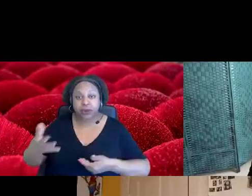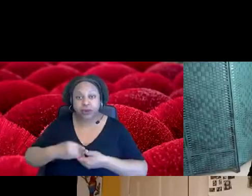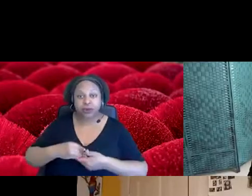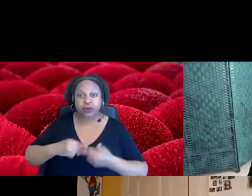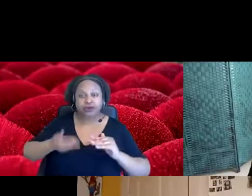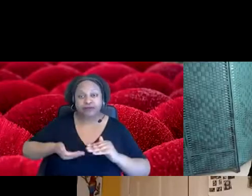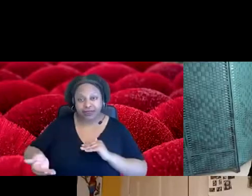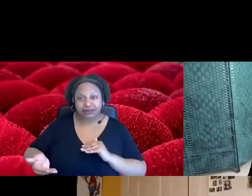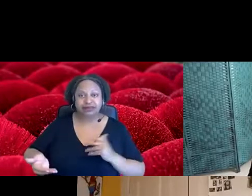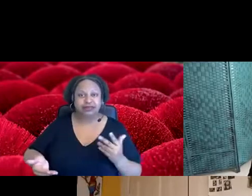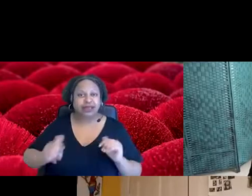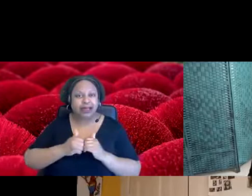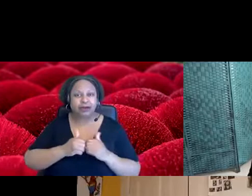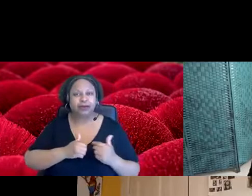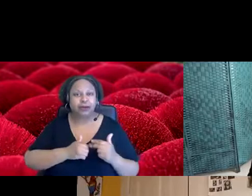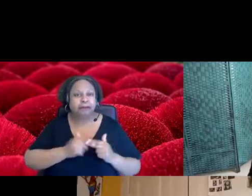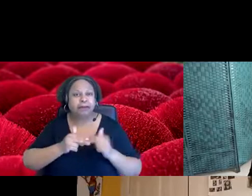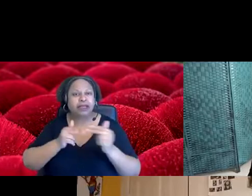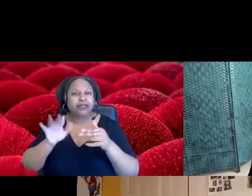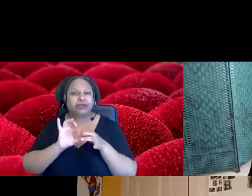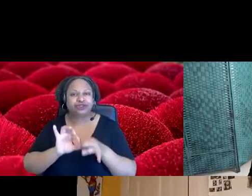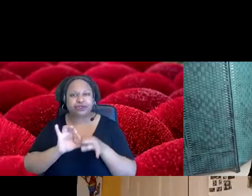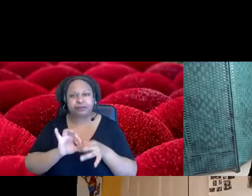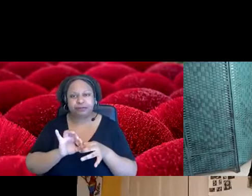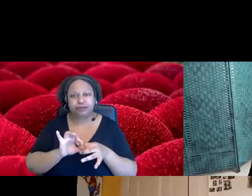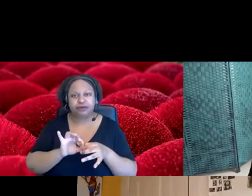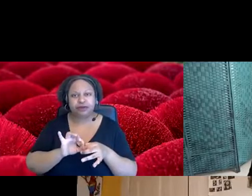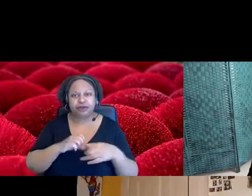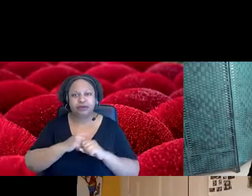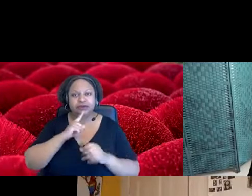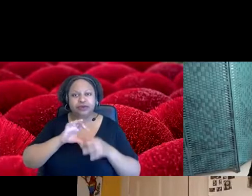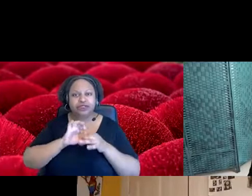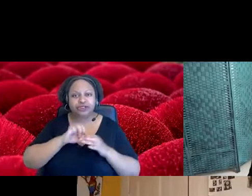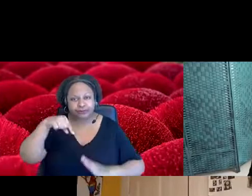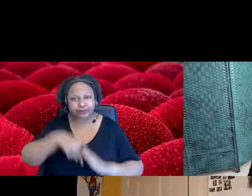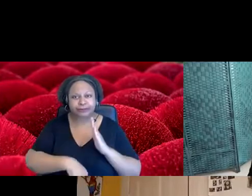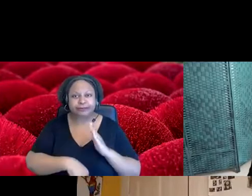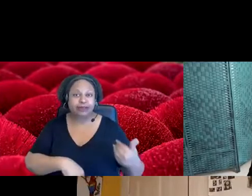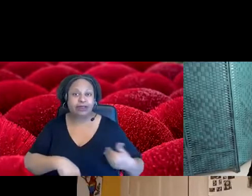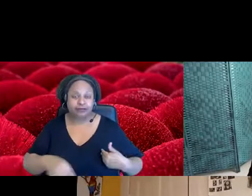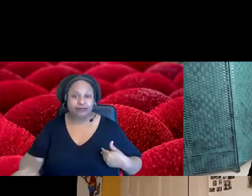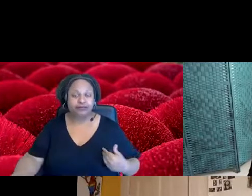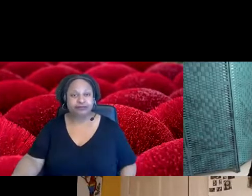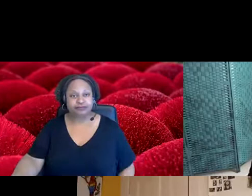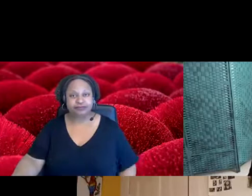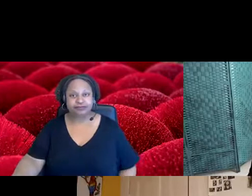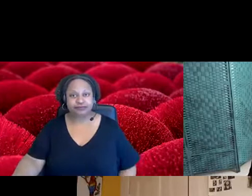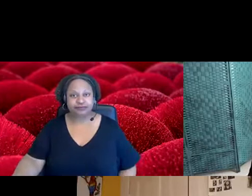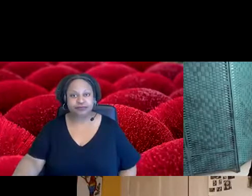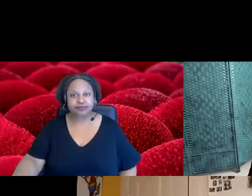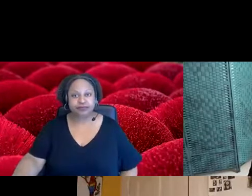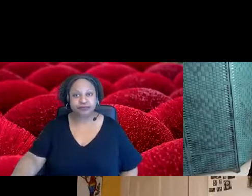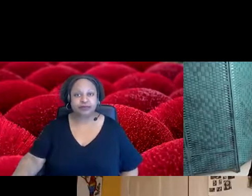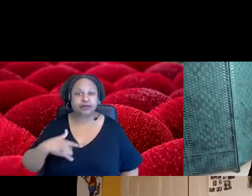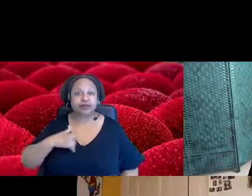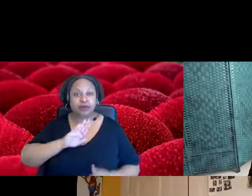It's about building those relationships and deepening those relationships. And I think that we're all in a position of growing. We're